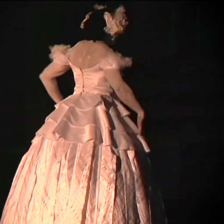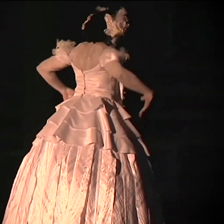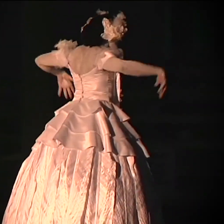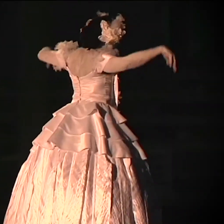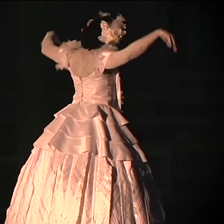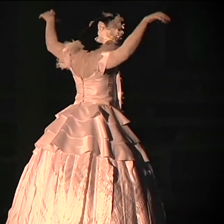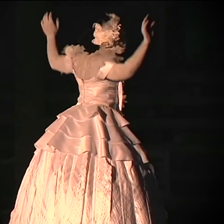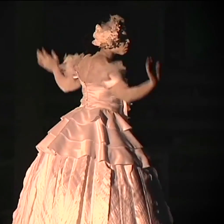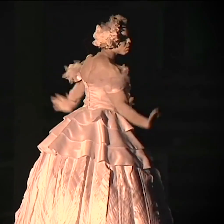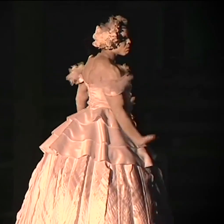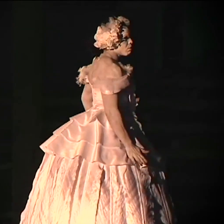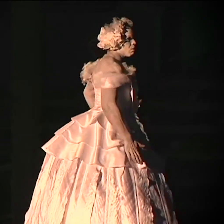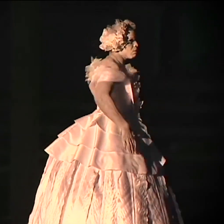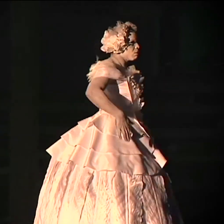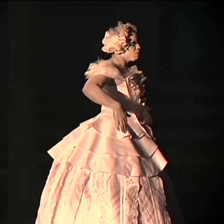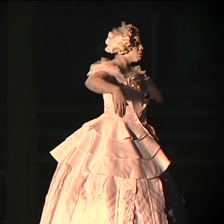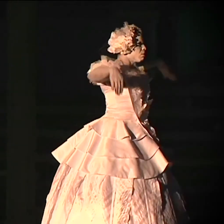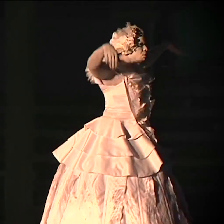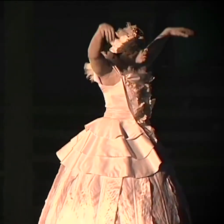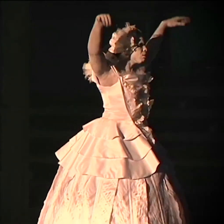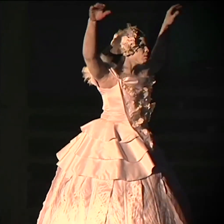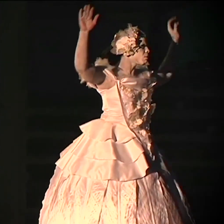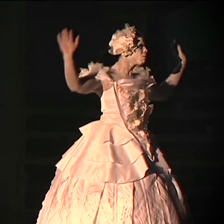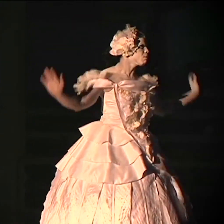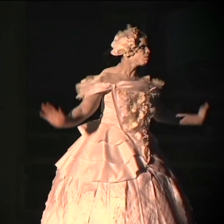Swan had a music.